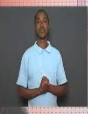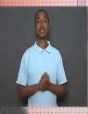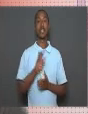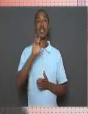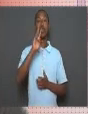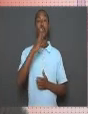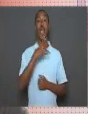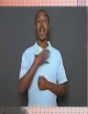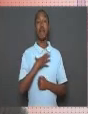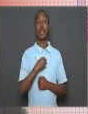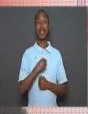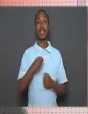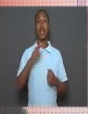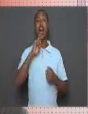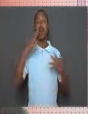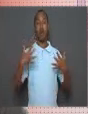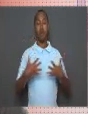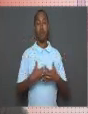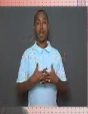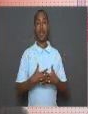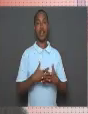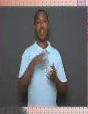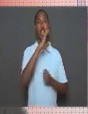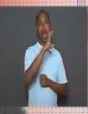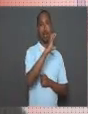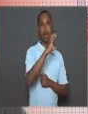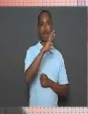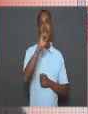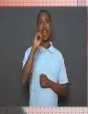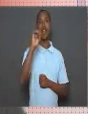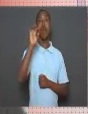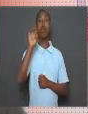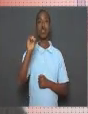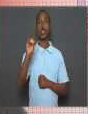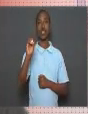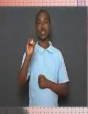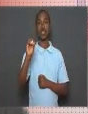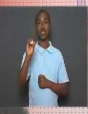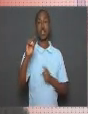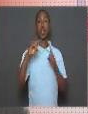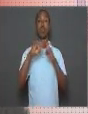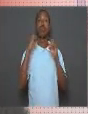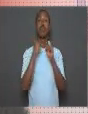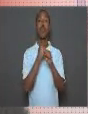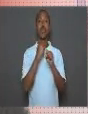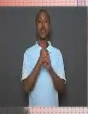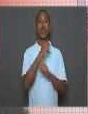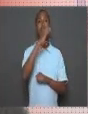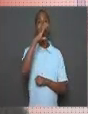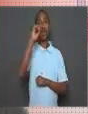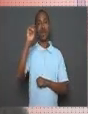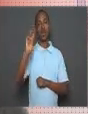Two elements are combined, carbon and oxygen, to produce